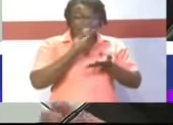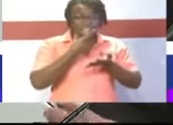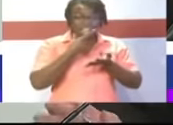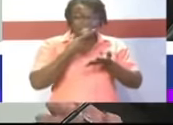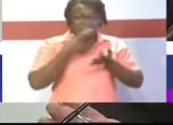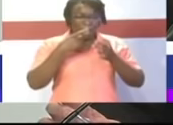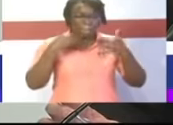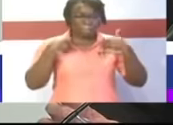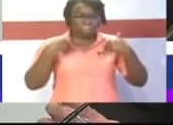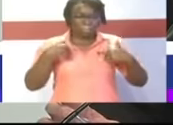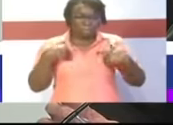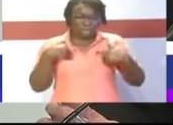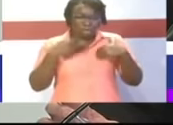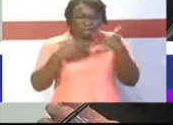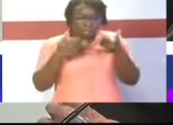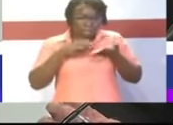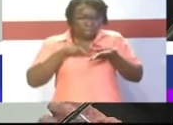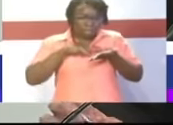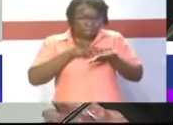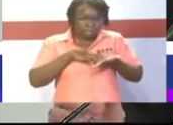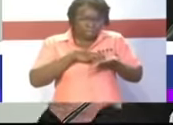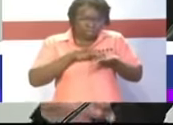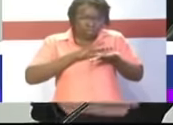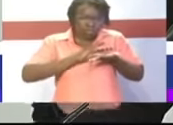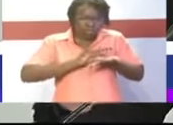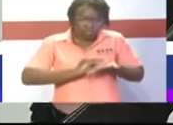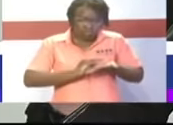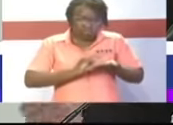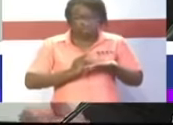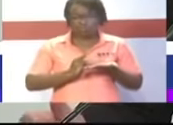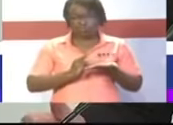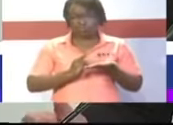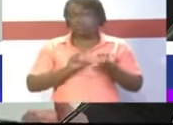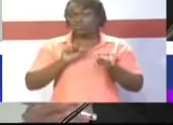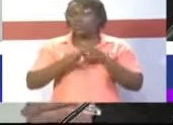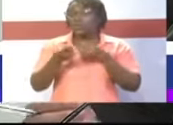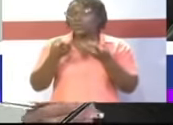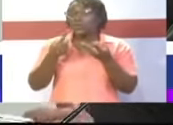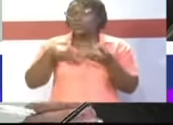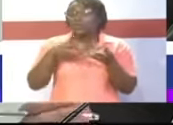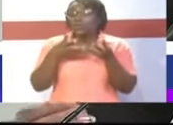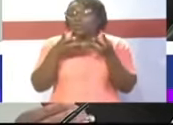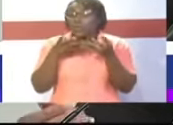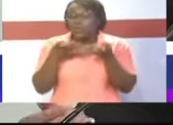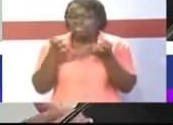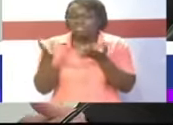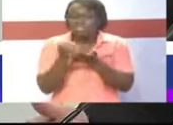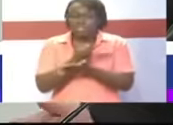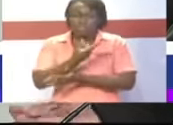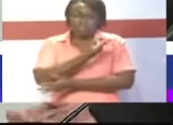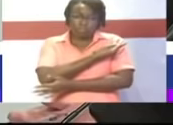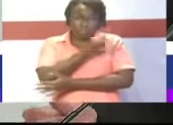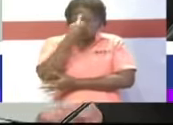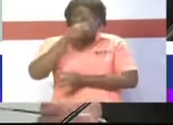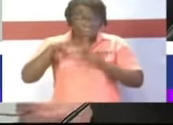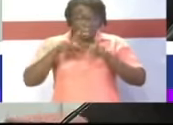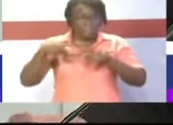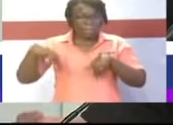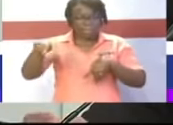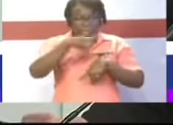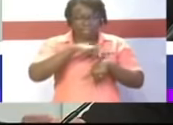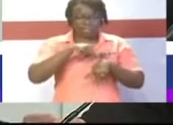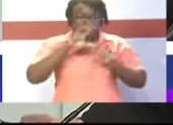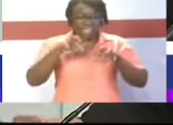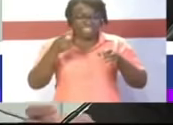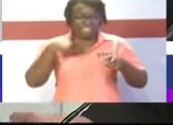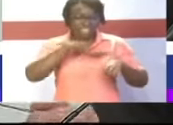system. So we want to get vaccines for people like this to be able to boost them up. That's why we're